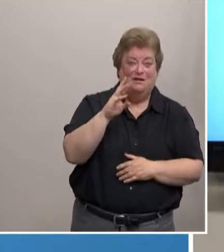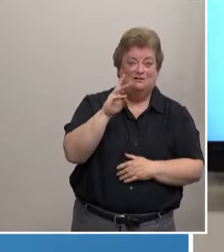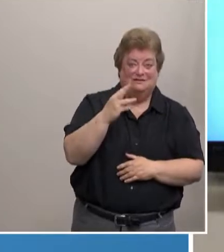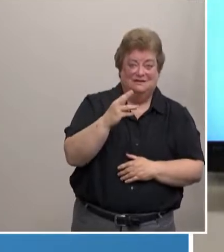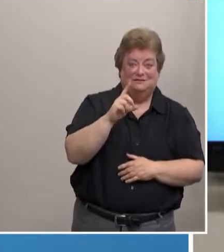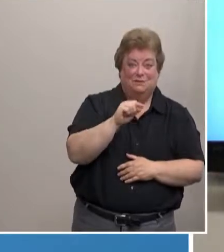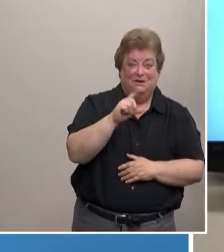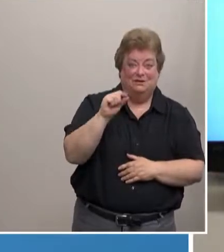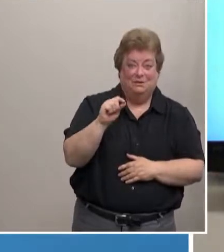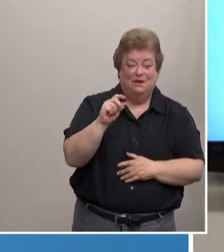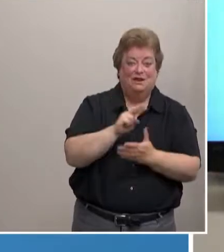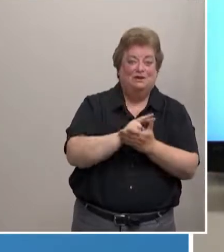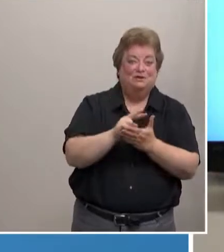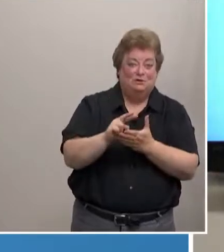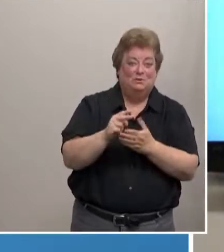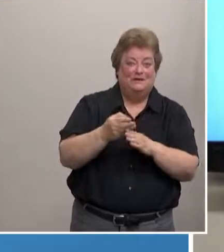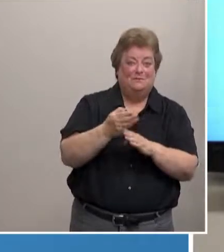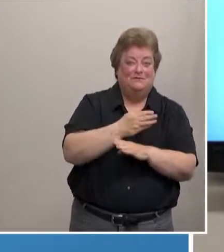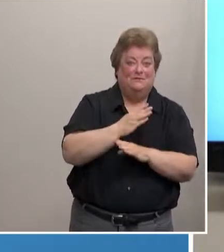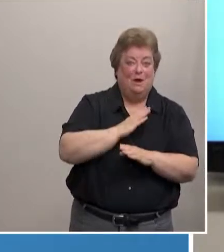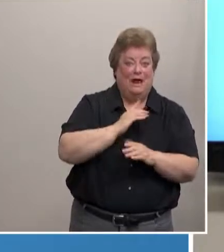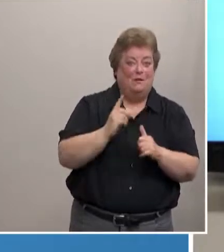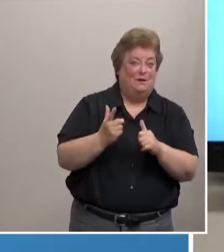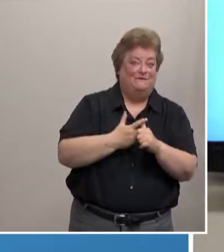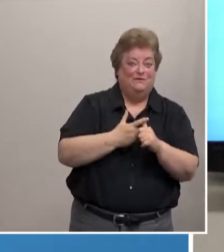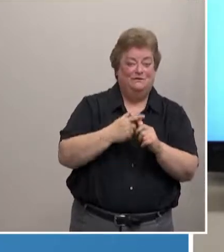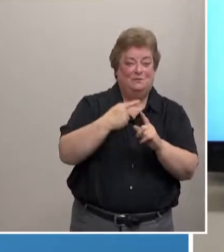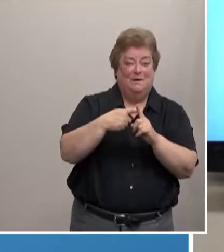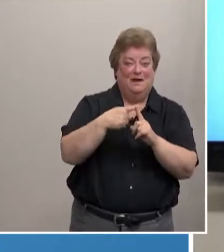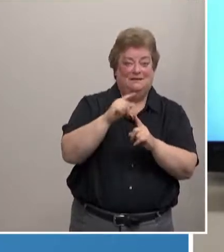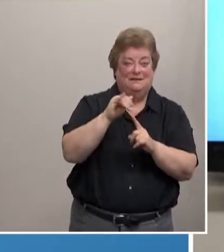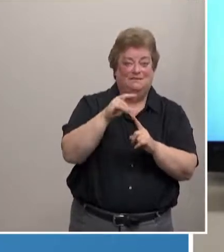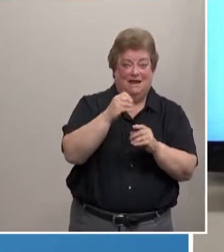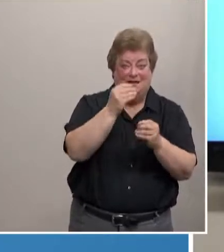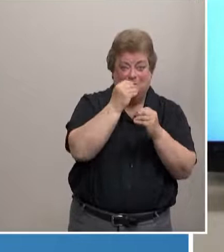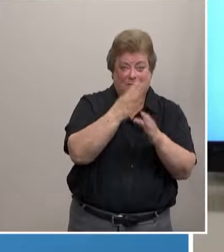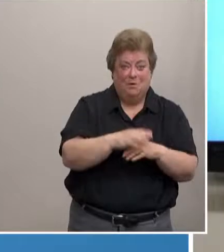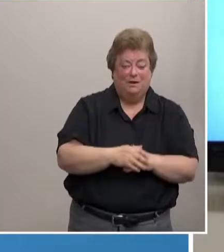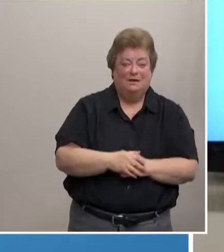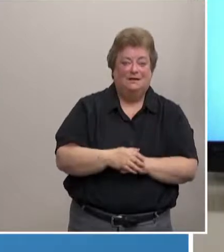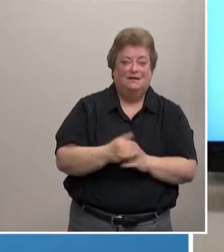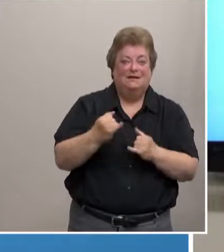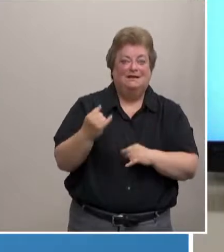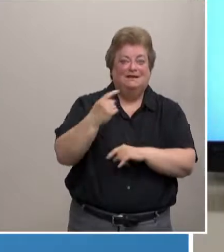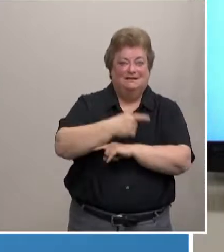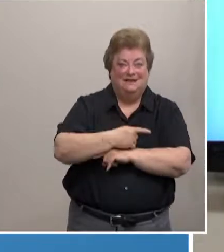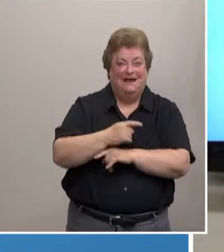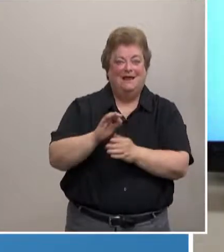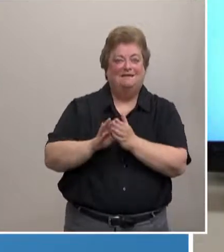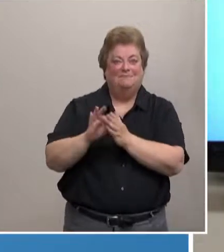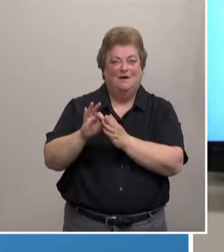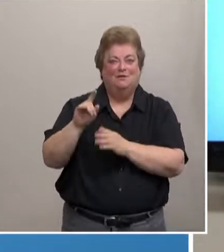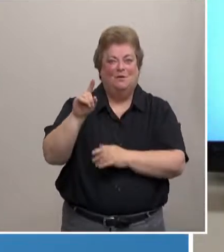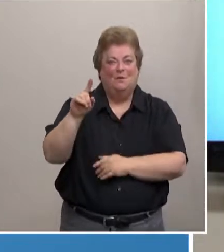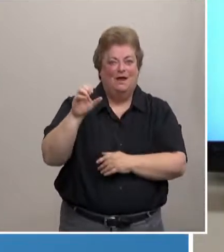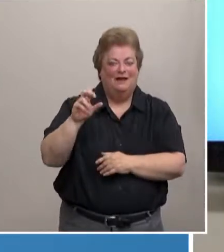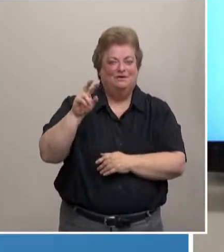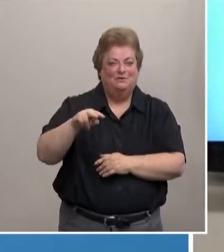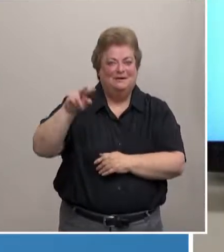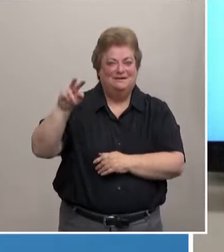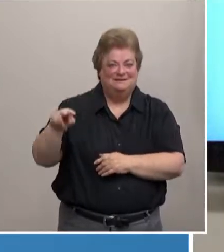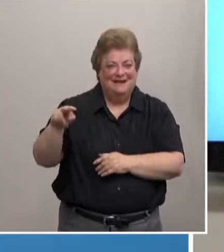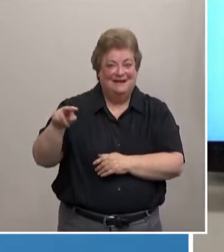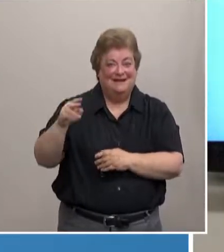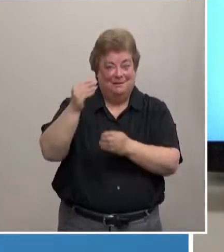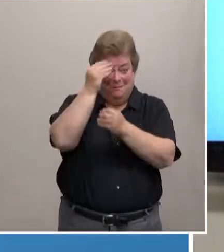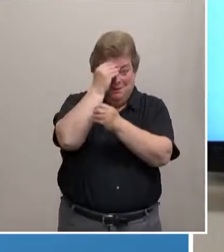2 weeks before our first local case of COVID-19 was reported. And by our count, today marks the 122nd